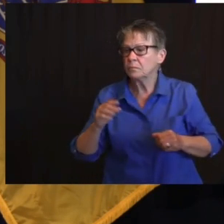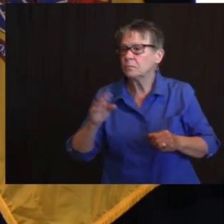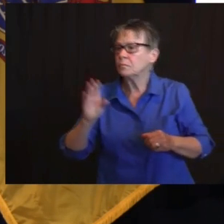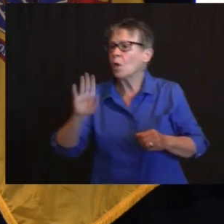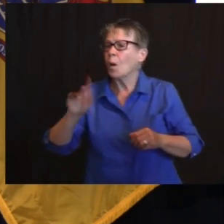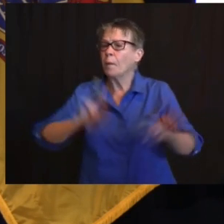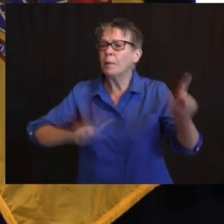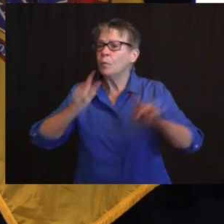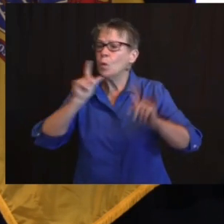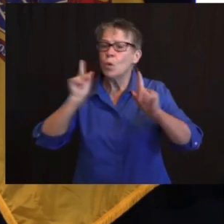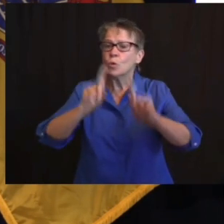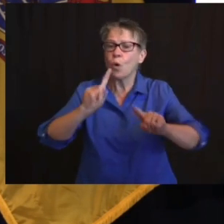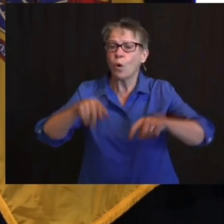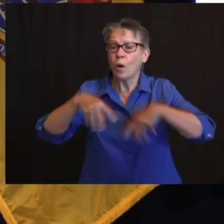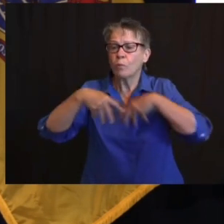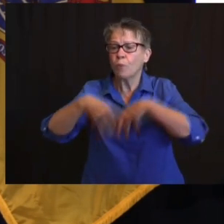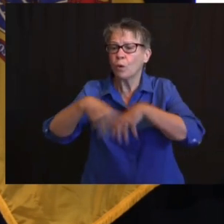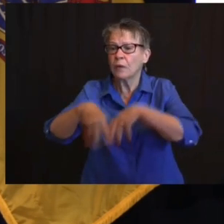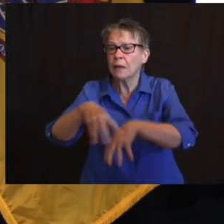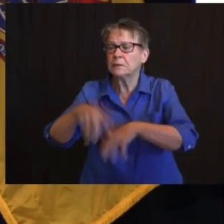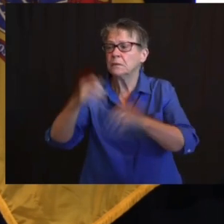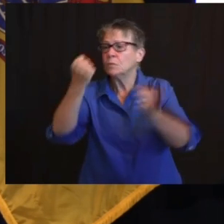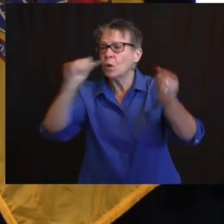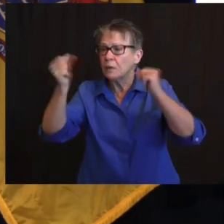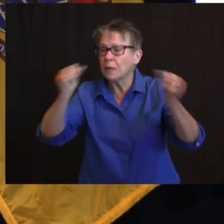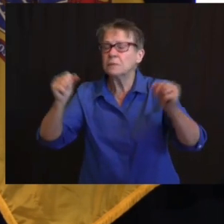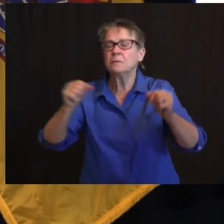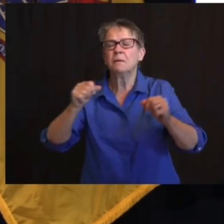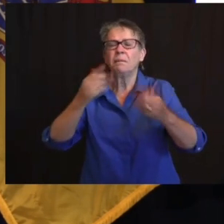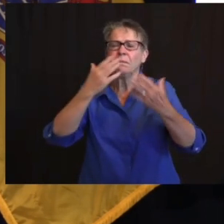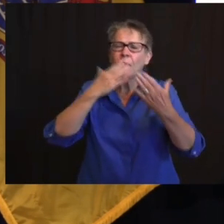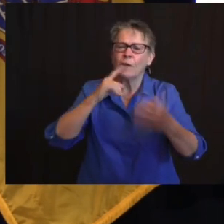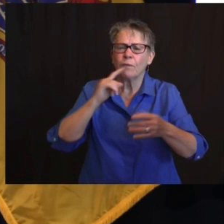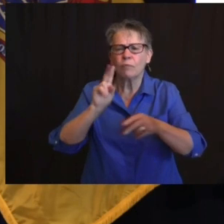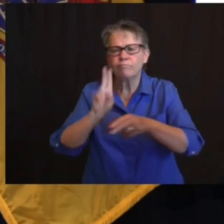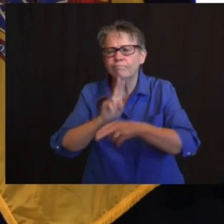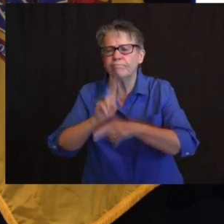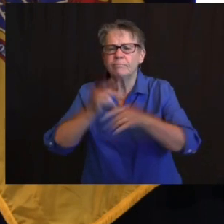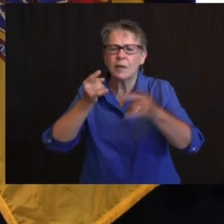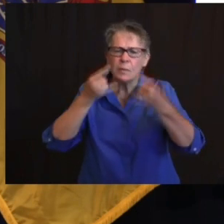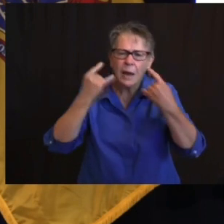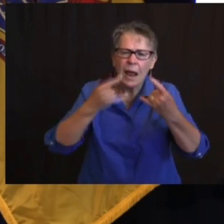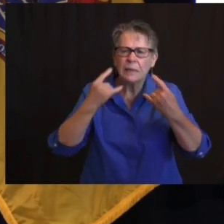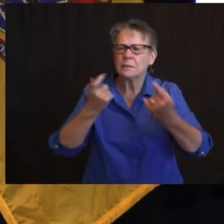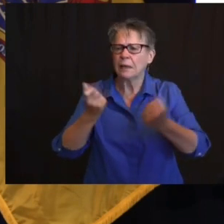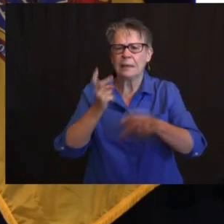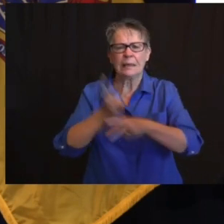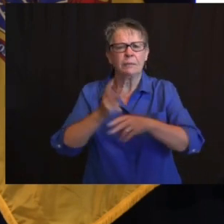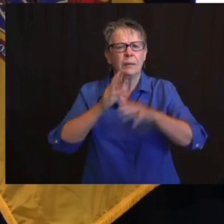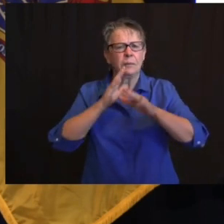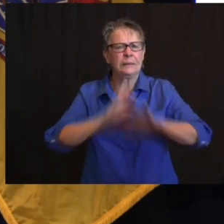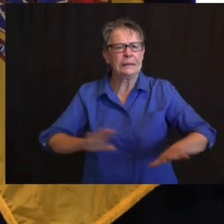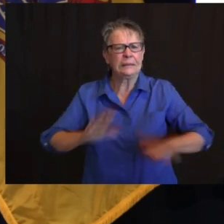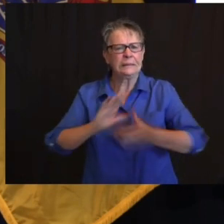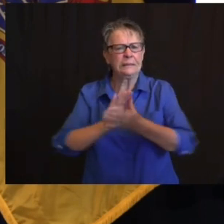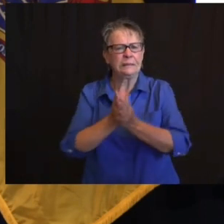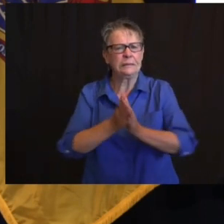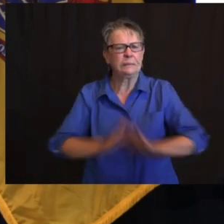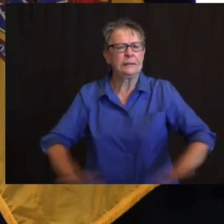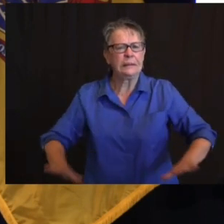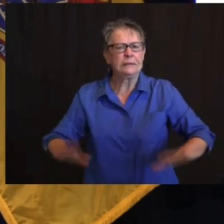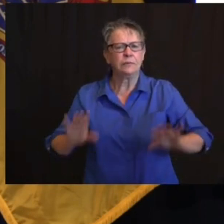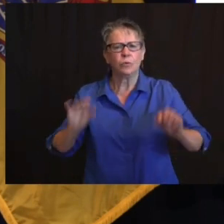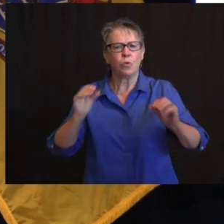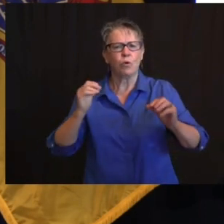I believe with high authority that there is no White House VTC tomorrow, so we're together again at 1 o'clock tomorrow. Dan, do I have that